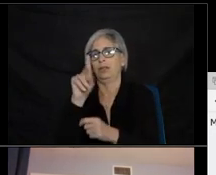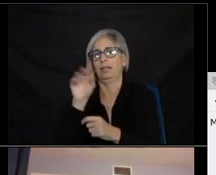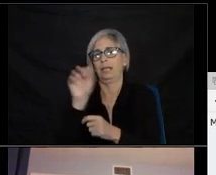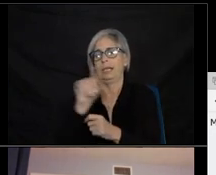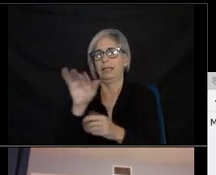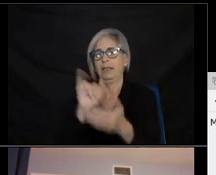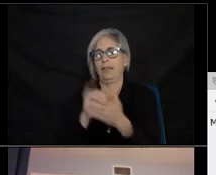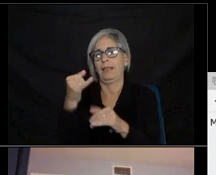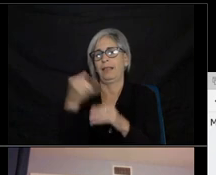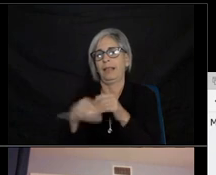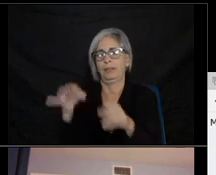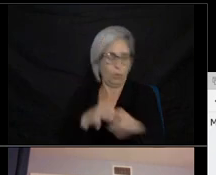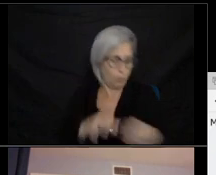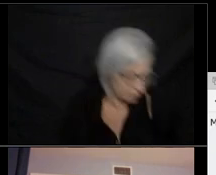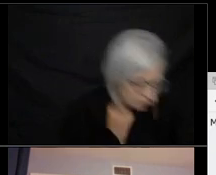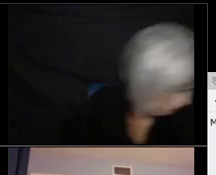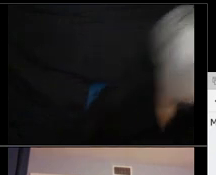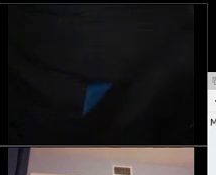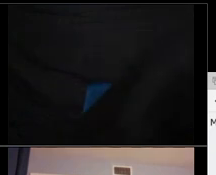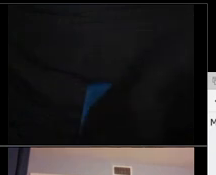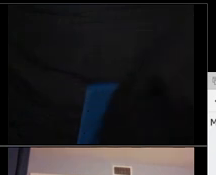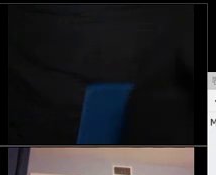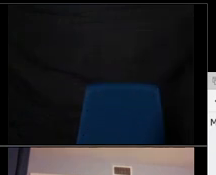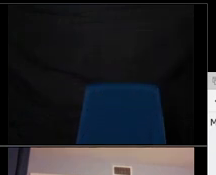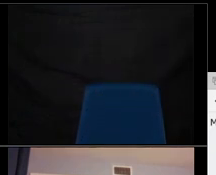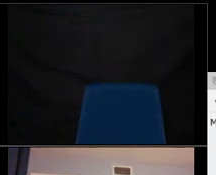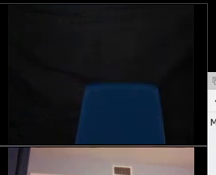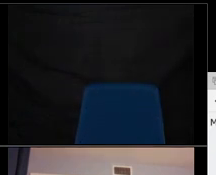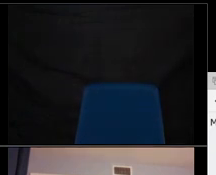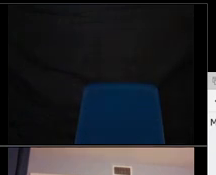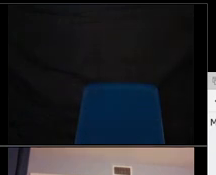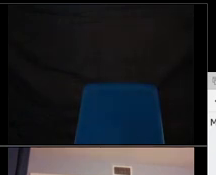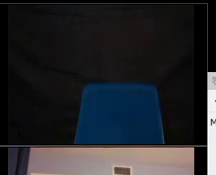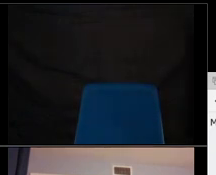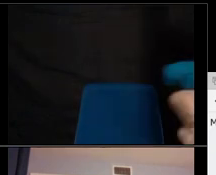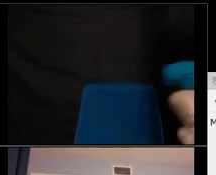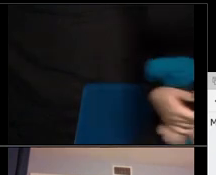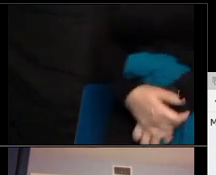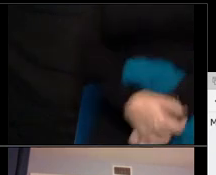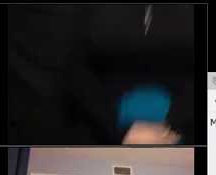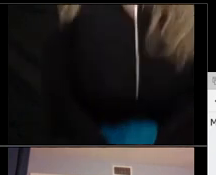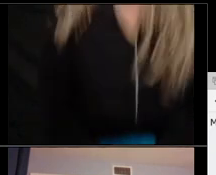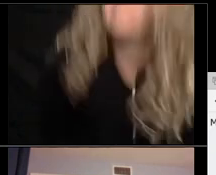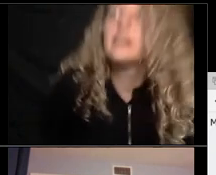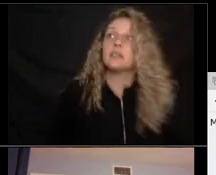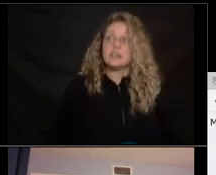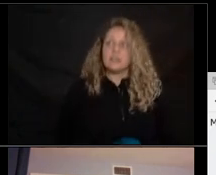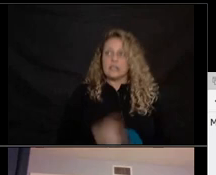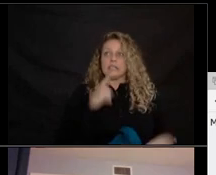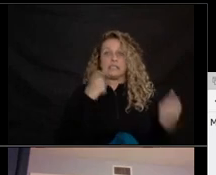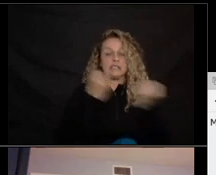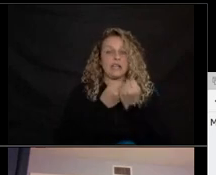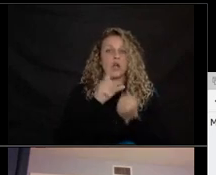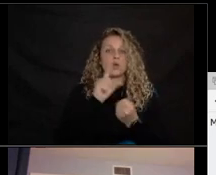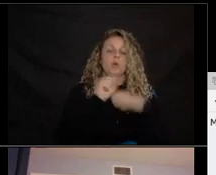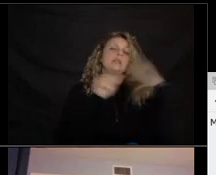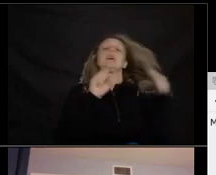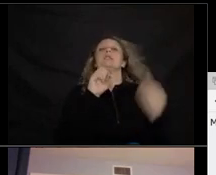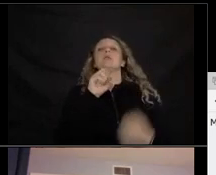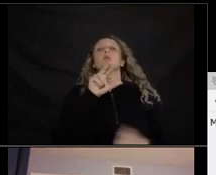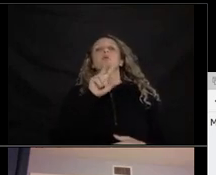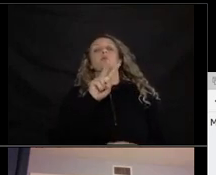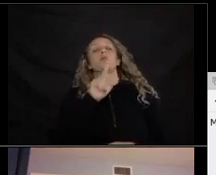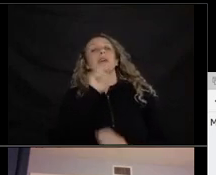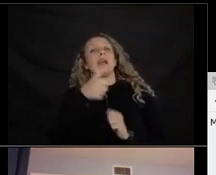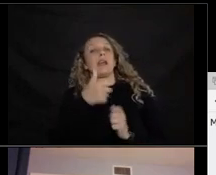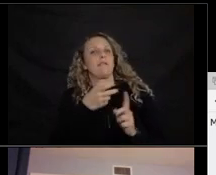on that last vote. All right, I appreciate it. So we have a motion and second on 20-032. Is